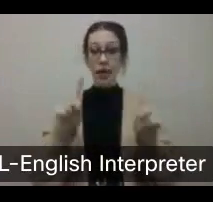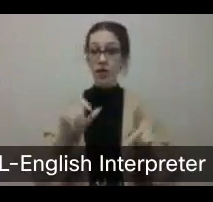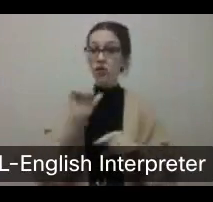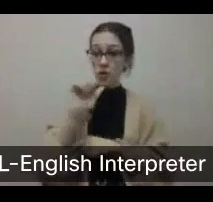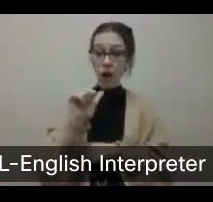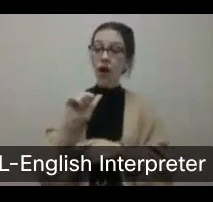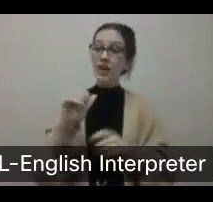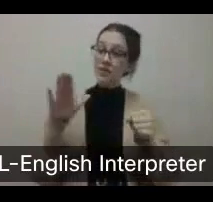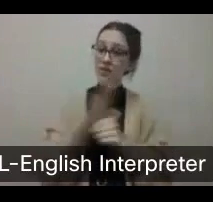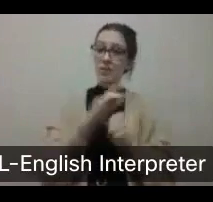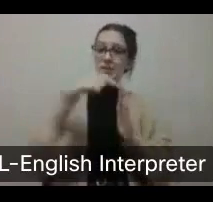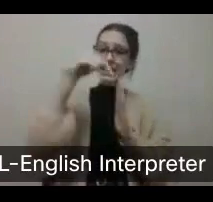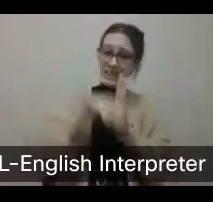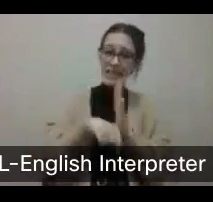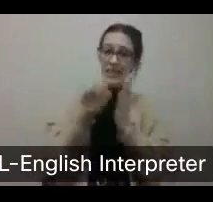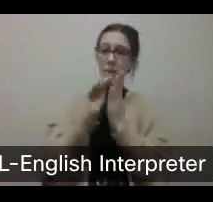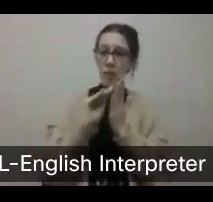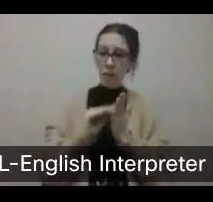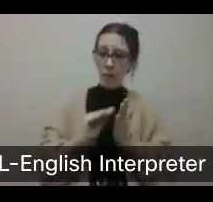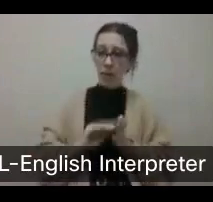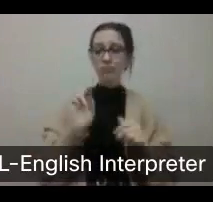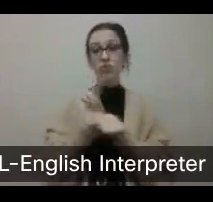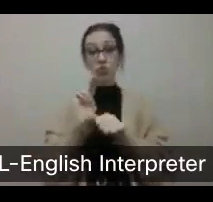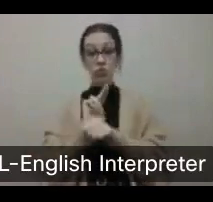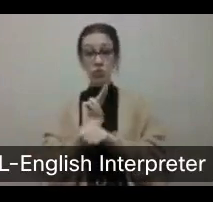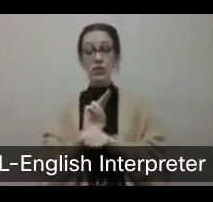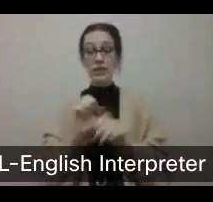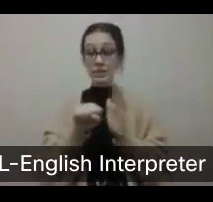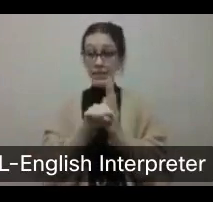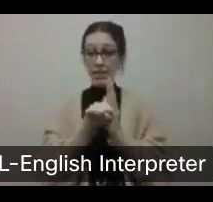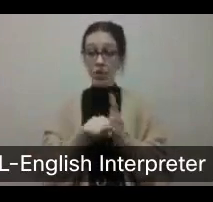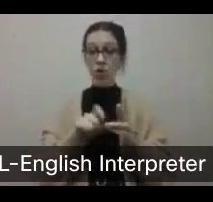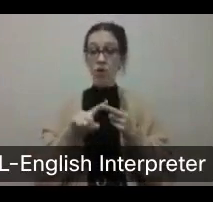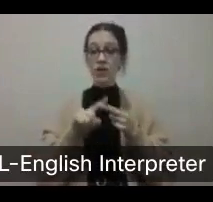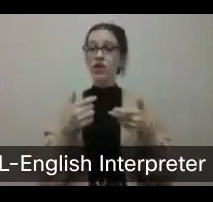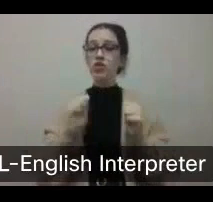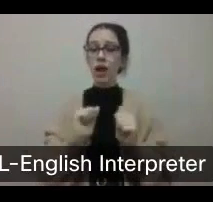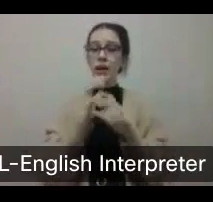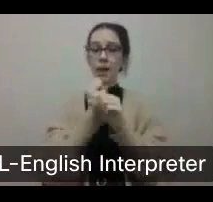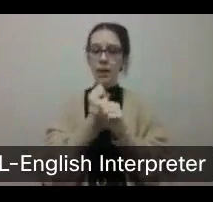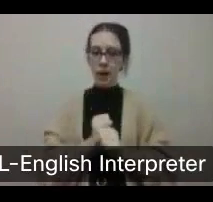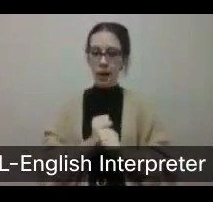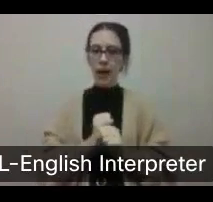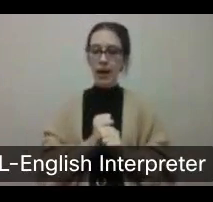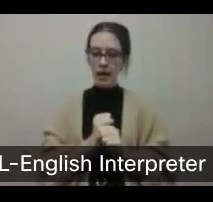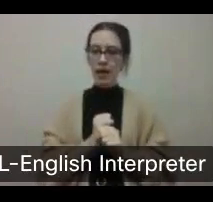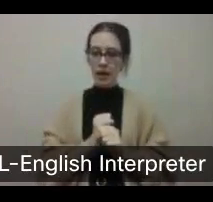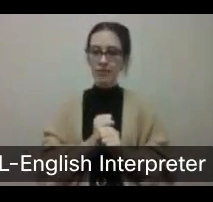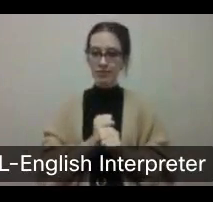the amount of words as much as possible, still ensuring that you will remember what the ideas are that you want to